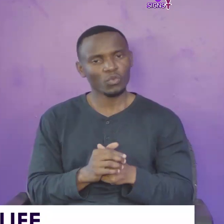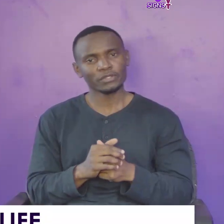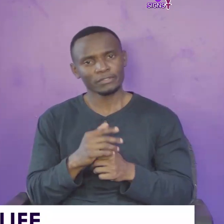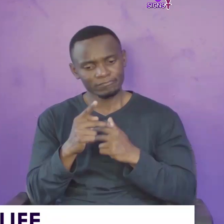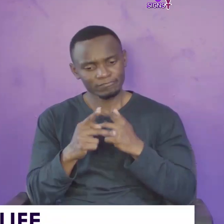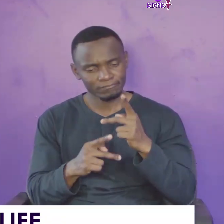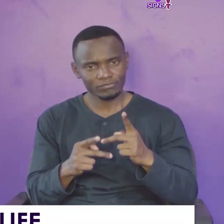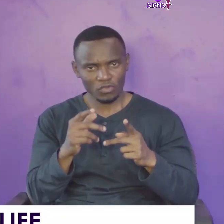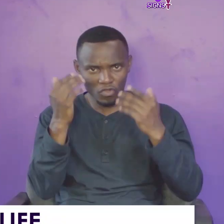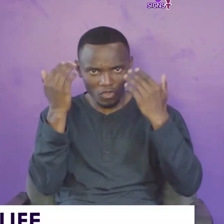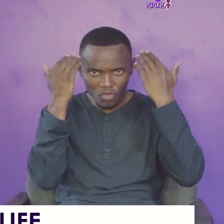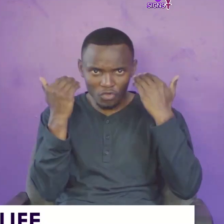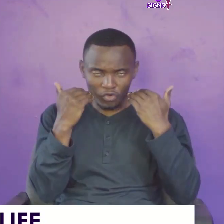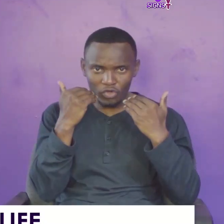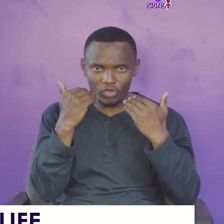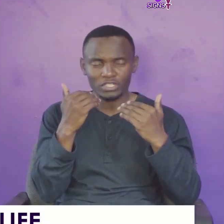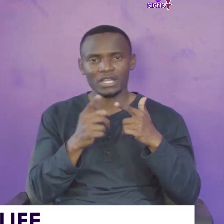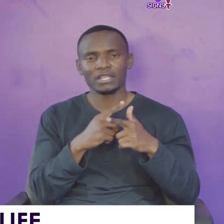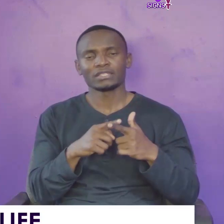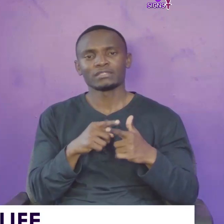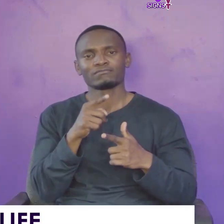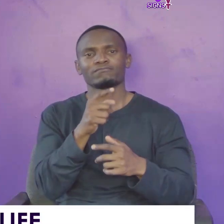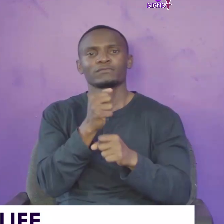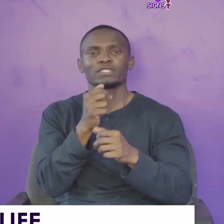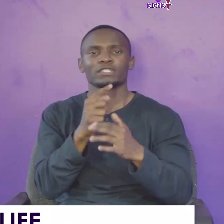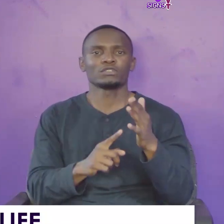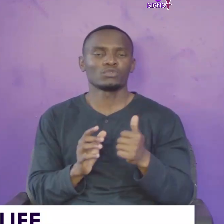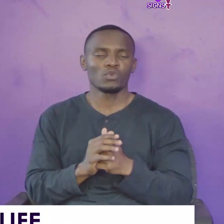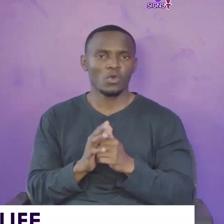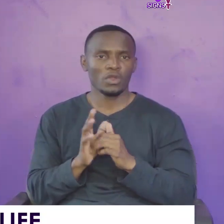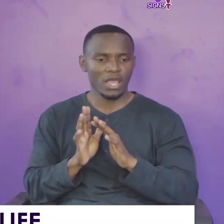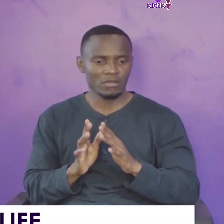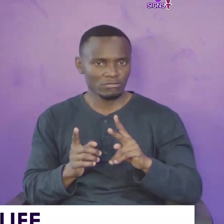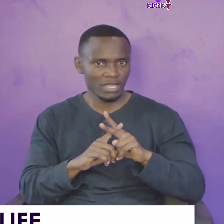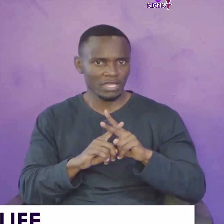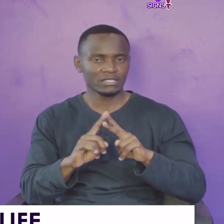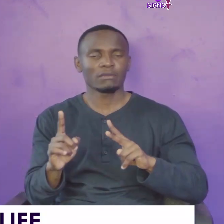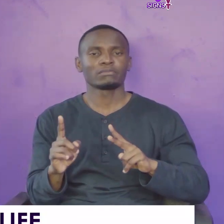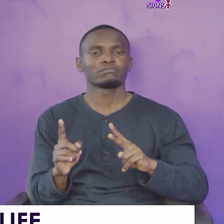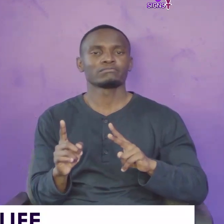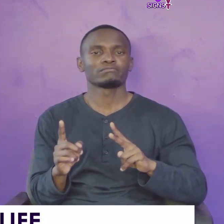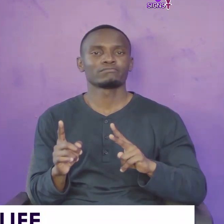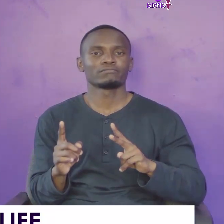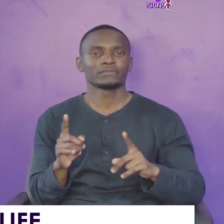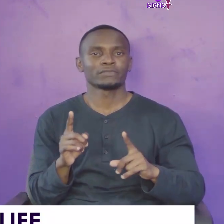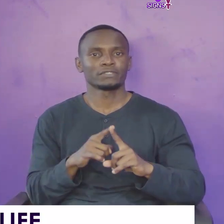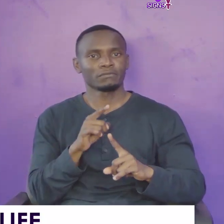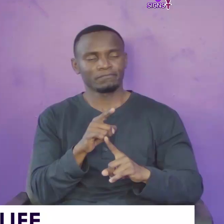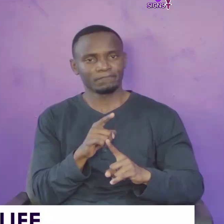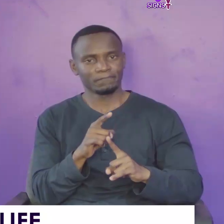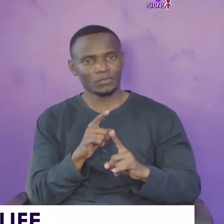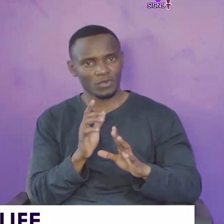and through the whole process, and they were able to escape with that. Oh boy. They were able to get away with